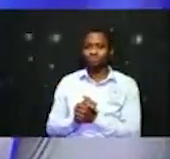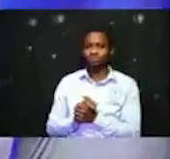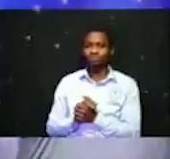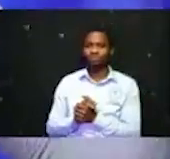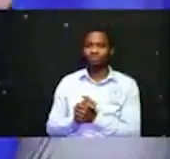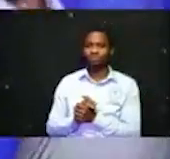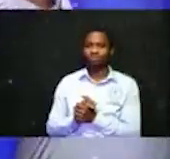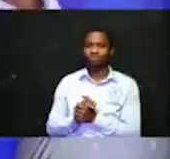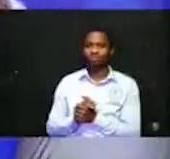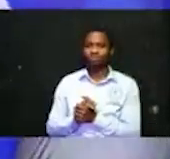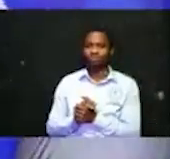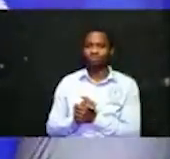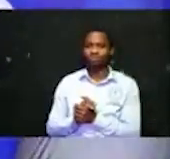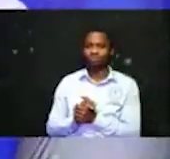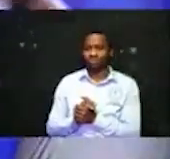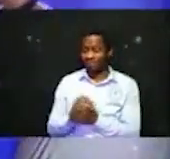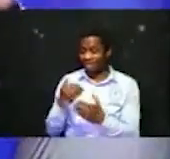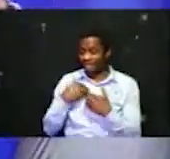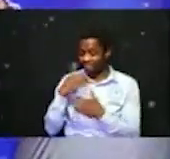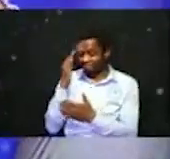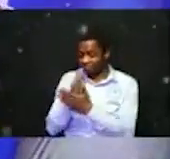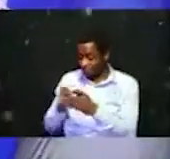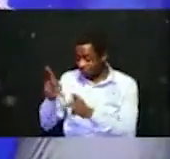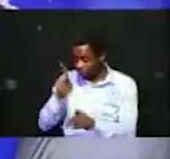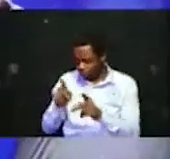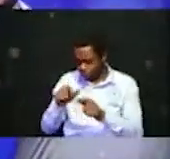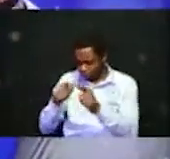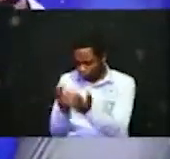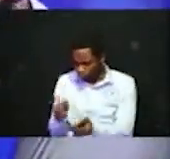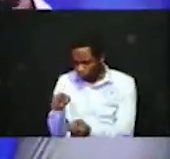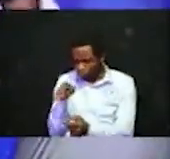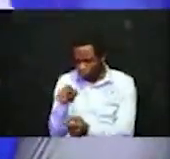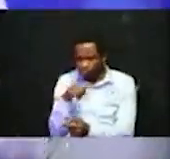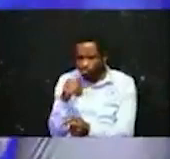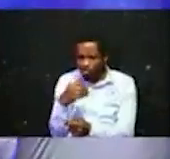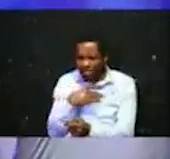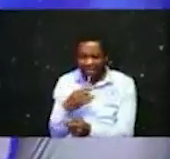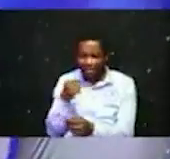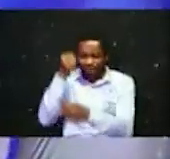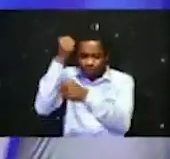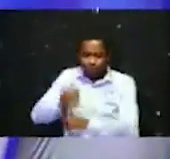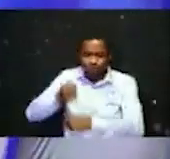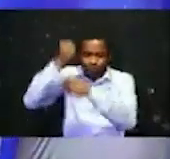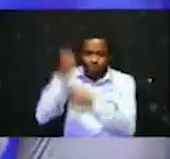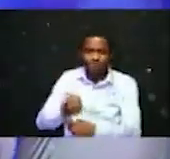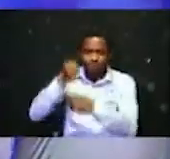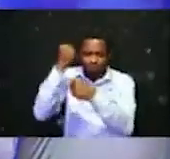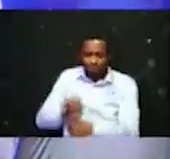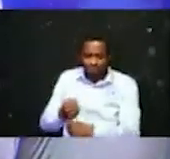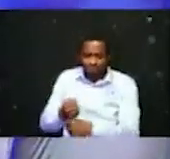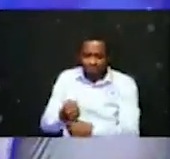any bowl, they will never eat from that bowl ever. So instead of eschewing fufu, I want to encourage